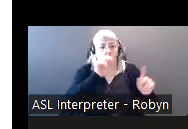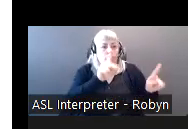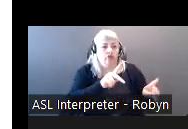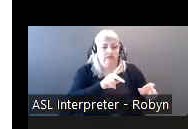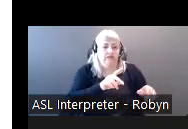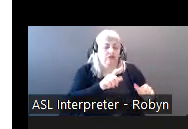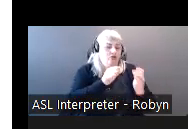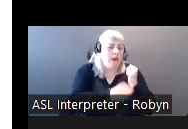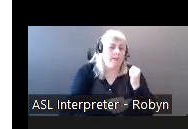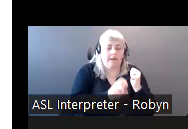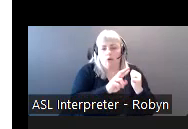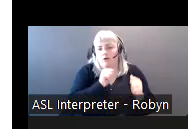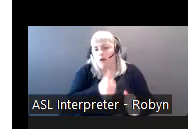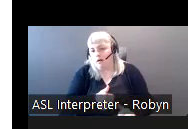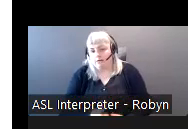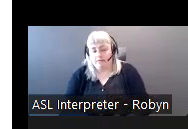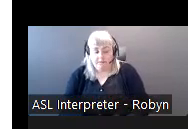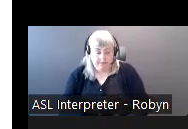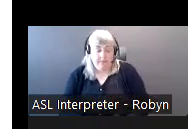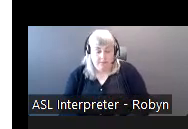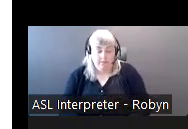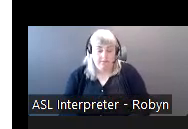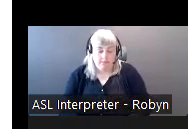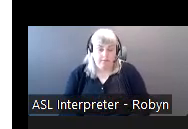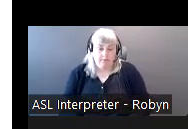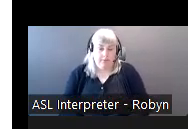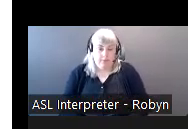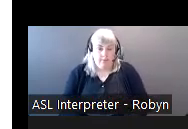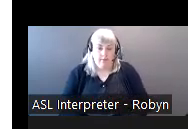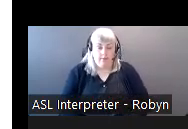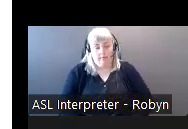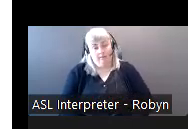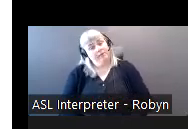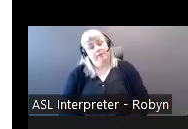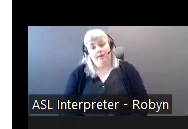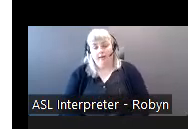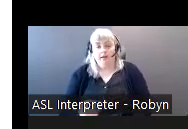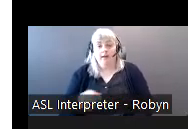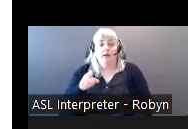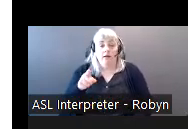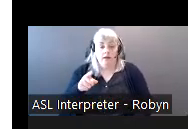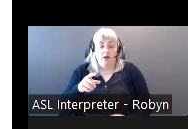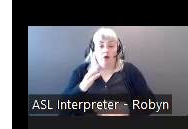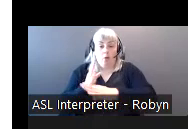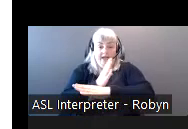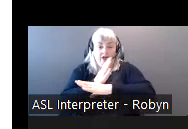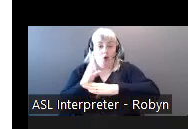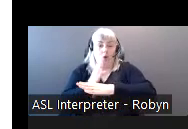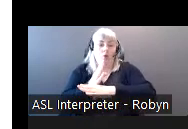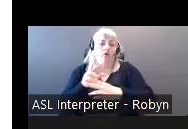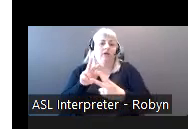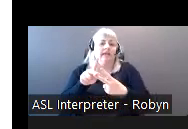When we are out of our window, we either go up high, and you do not have to remember